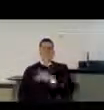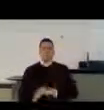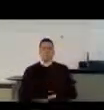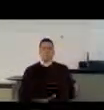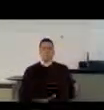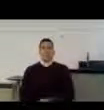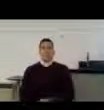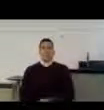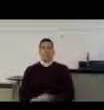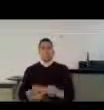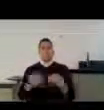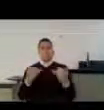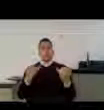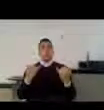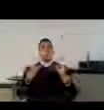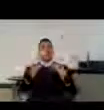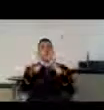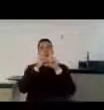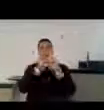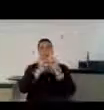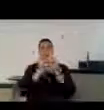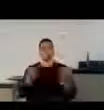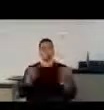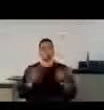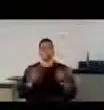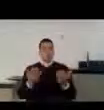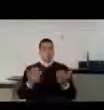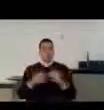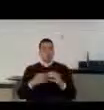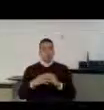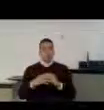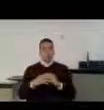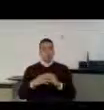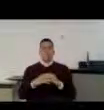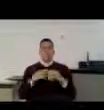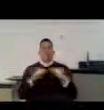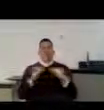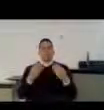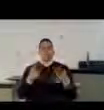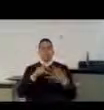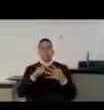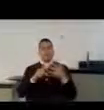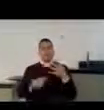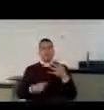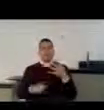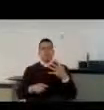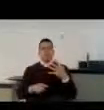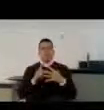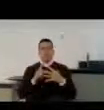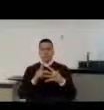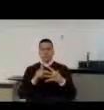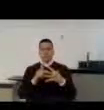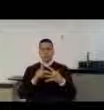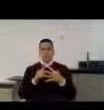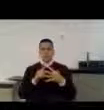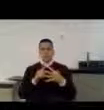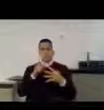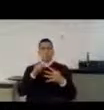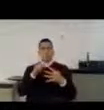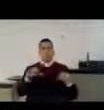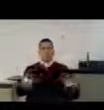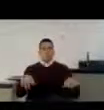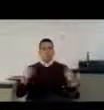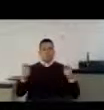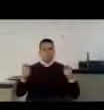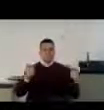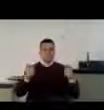help provide tools to further your empowerment. First, to take charge advocating